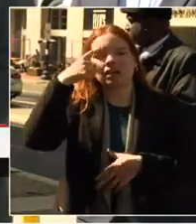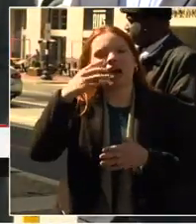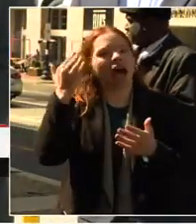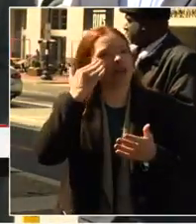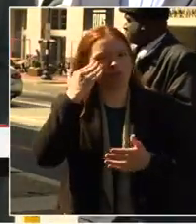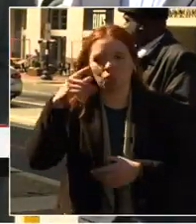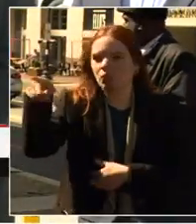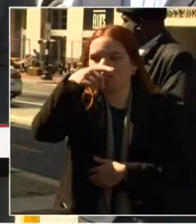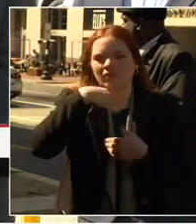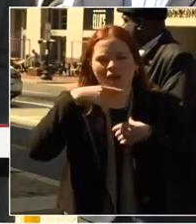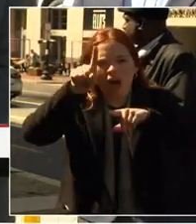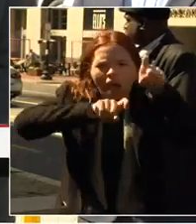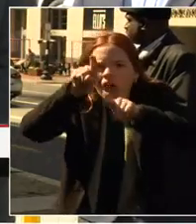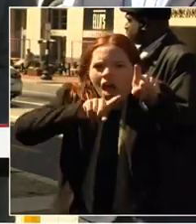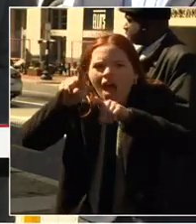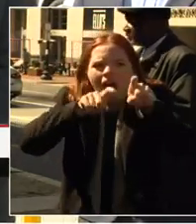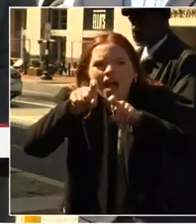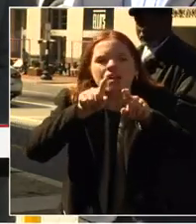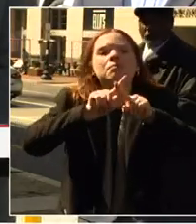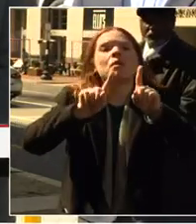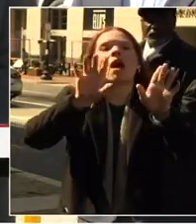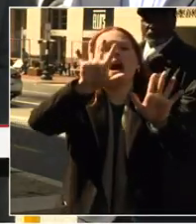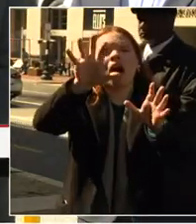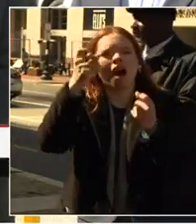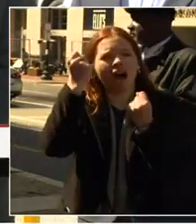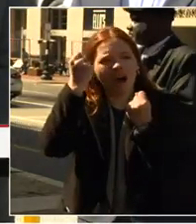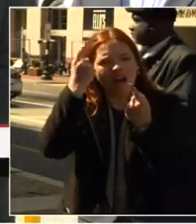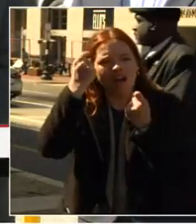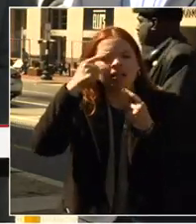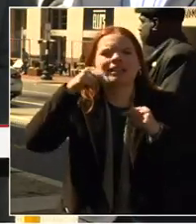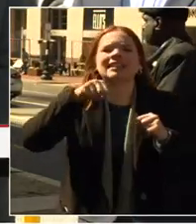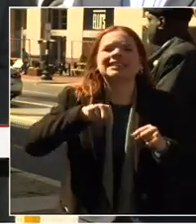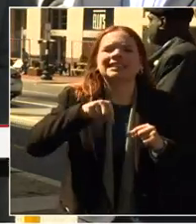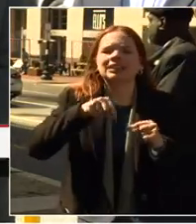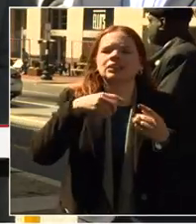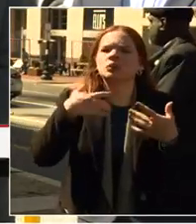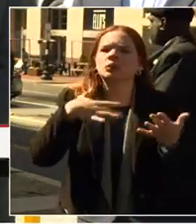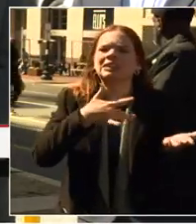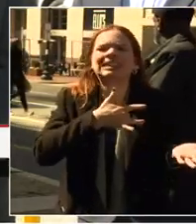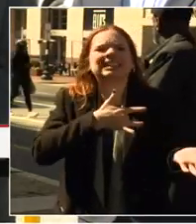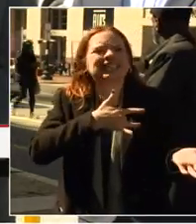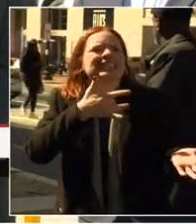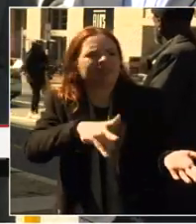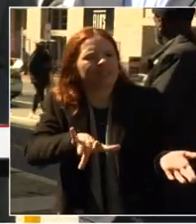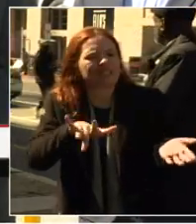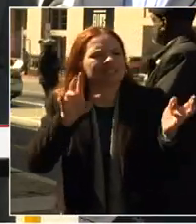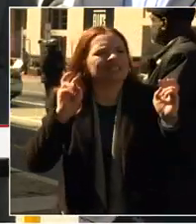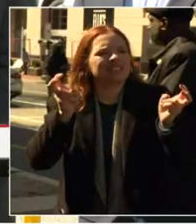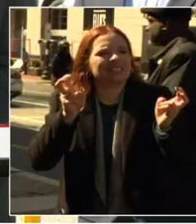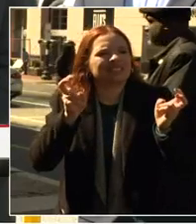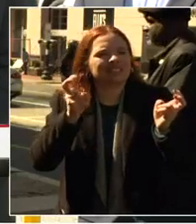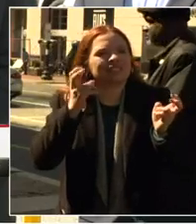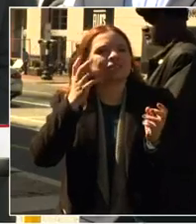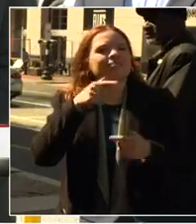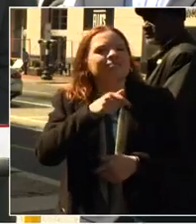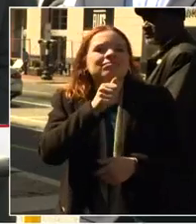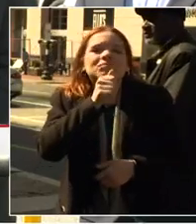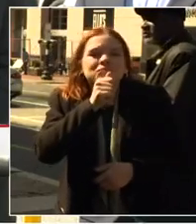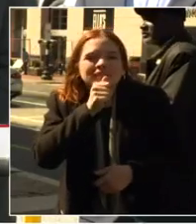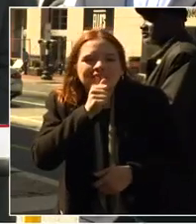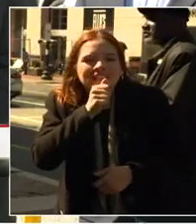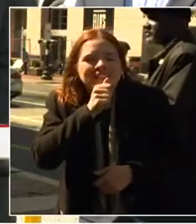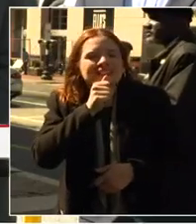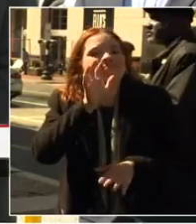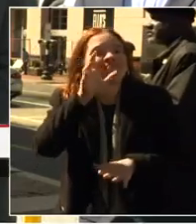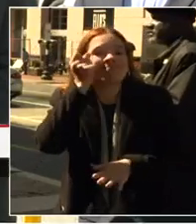understandable. But please understand that this is a sensitive matter with privacy concerns, and we will not be able to discuss